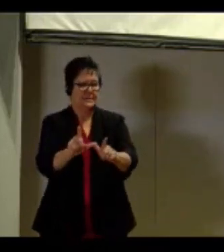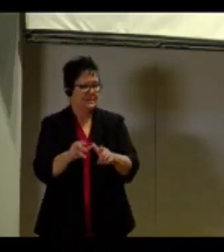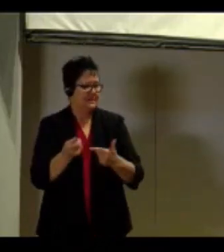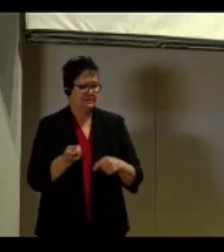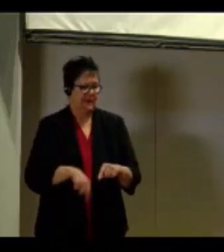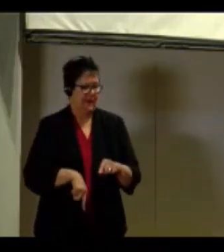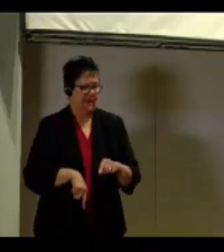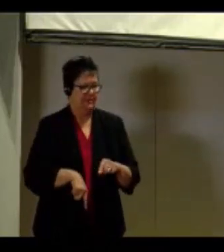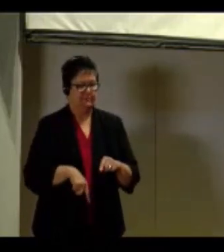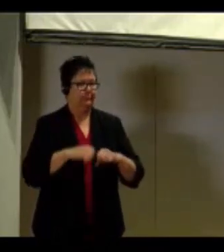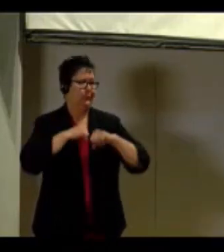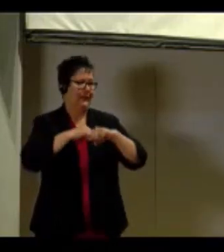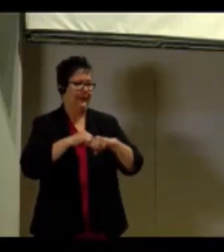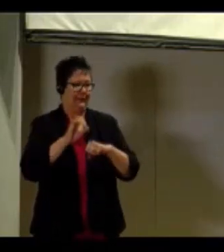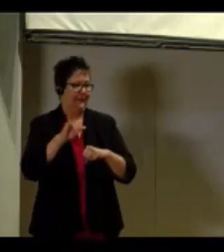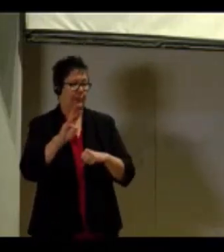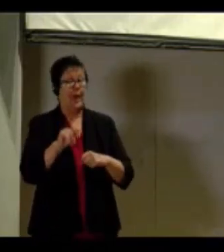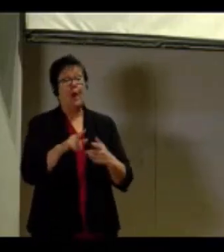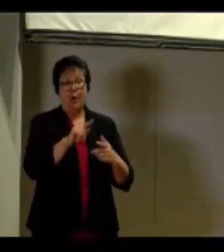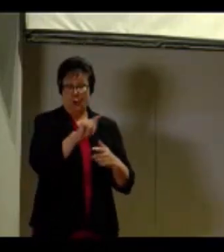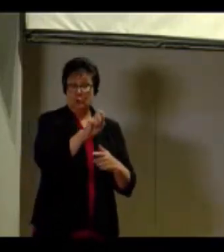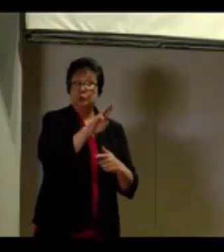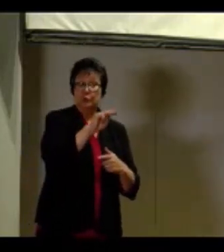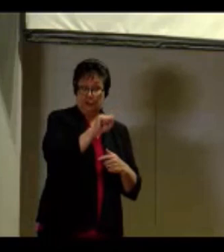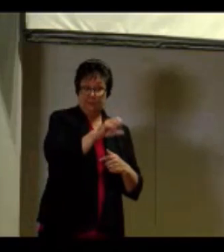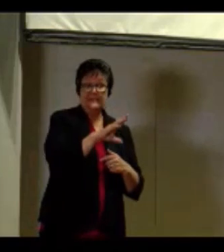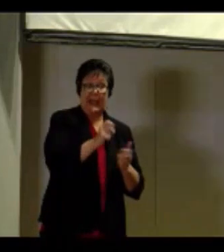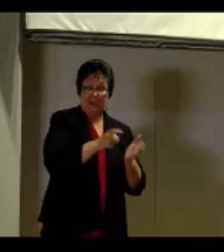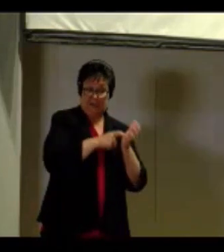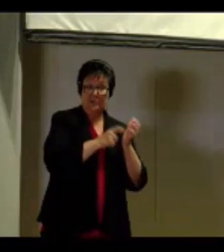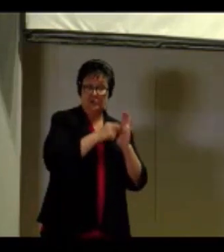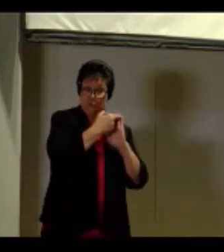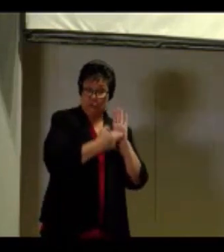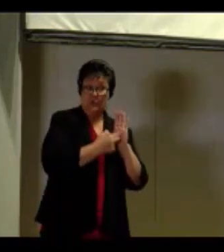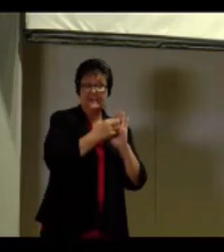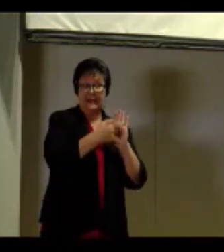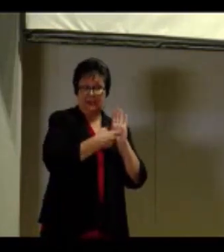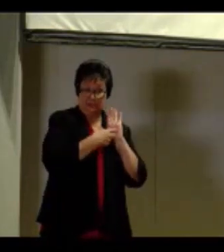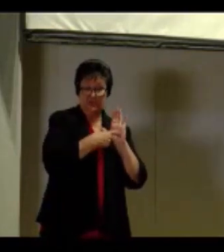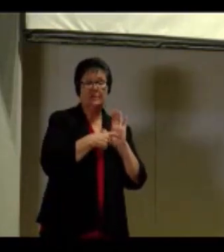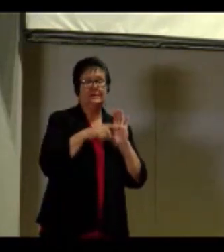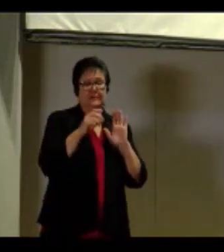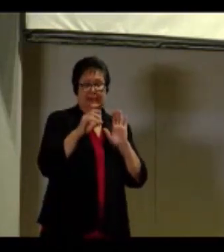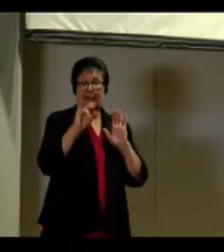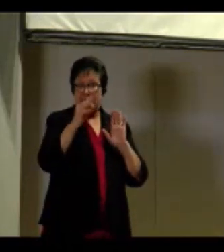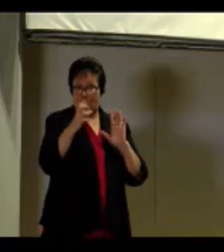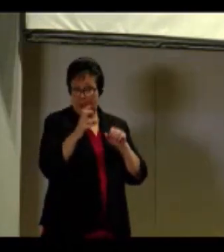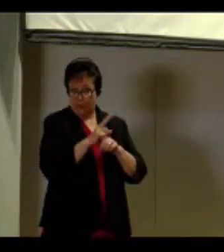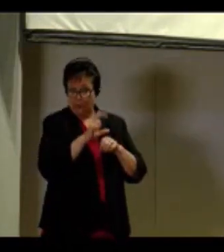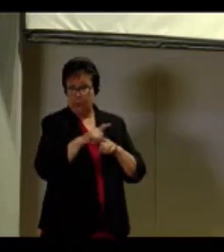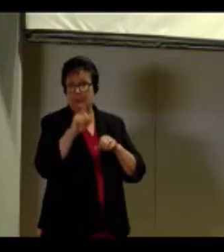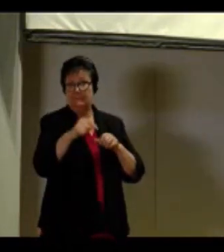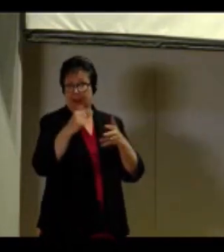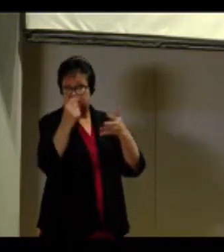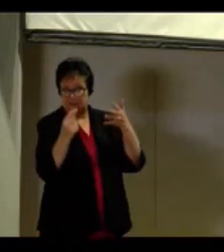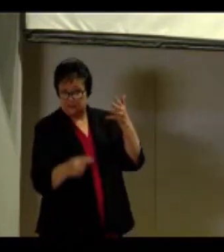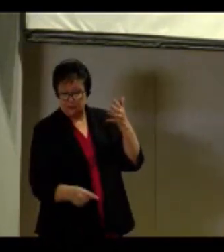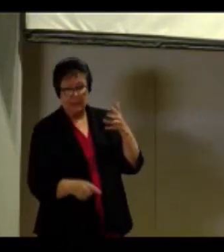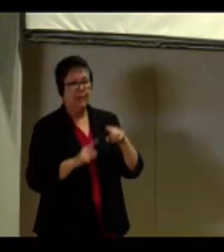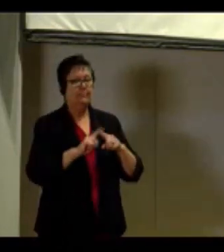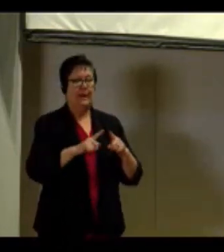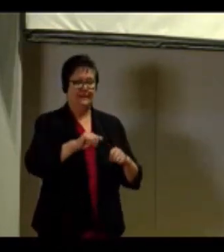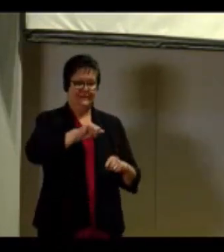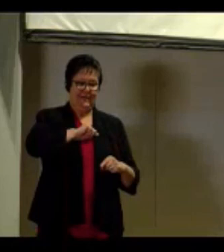way. You can protect it with terms and conditions on the site that you're making it available, but you don't have a kind of copyright interest in that work.